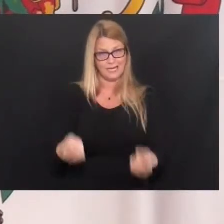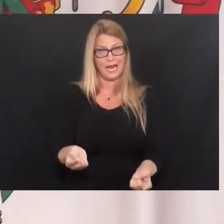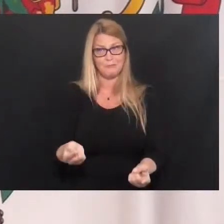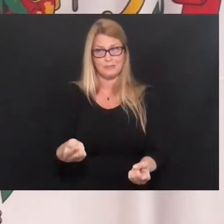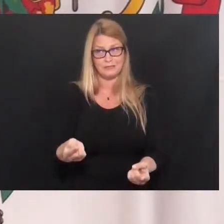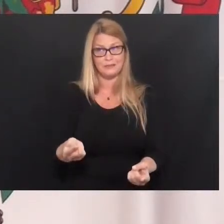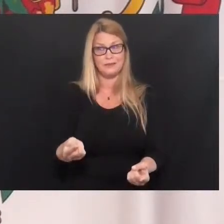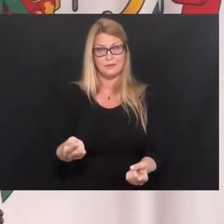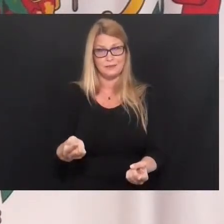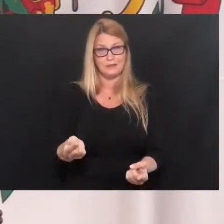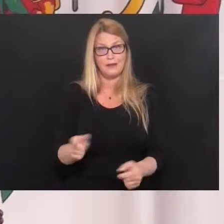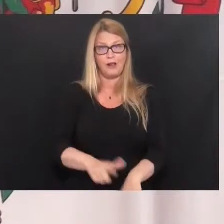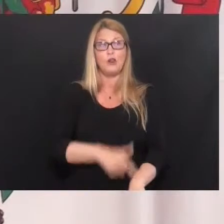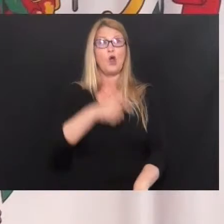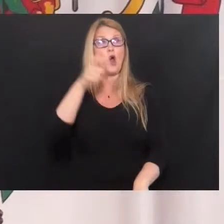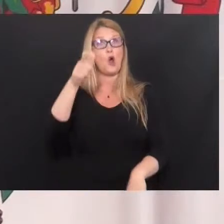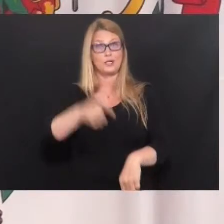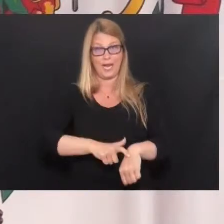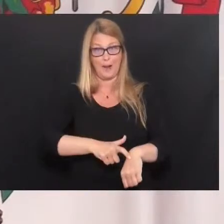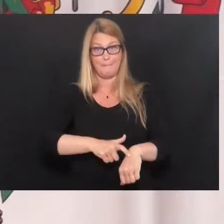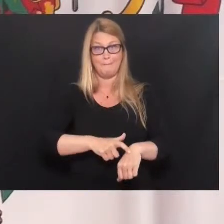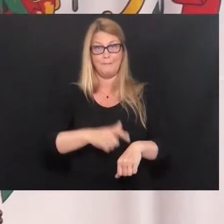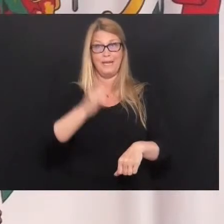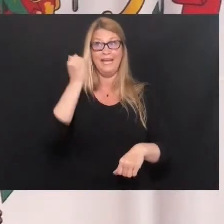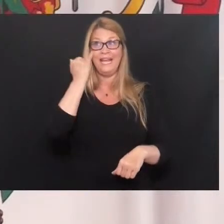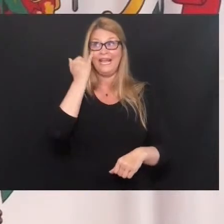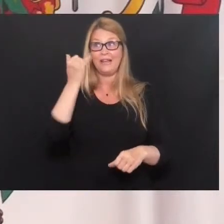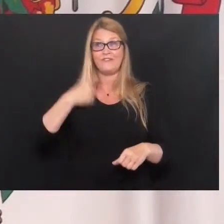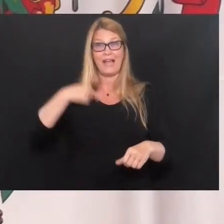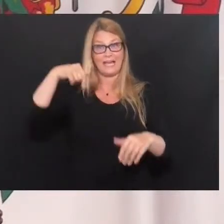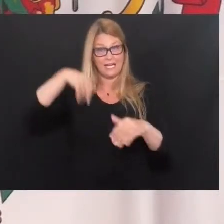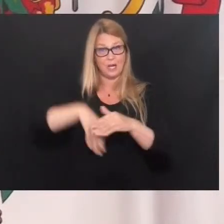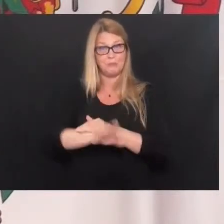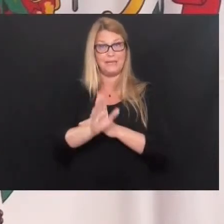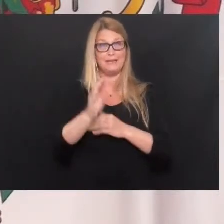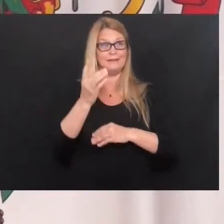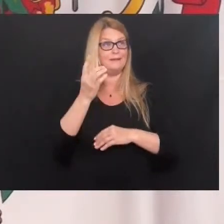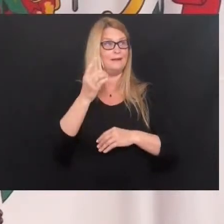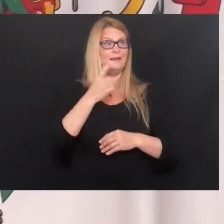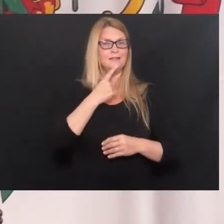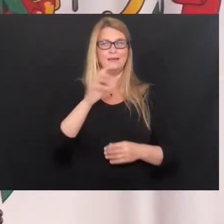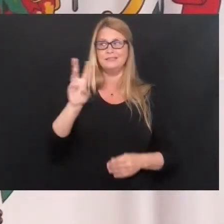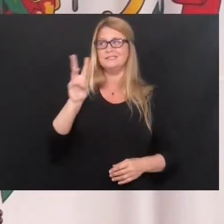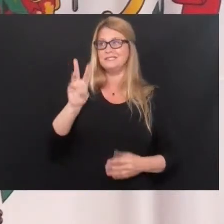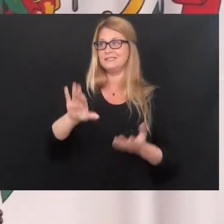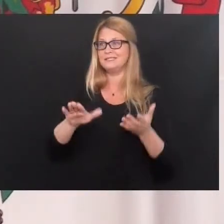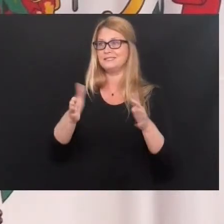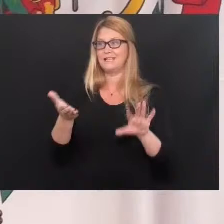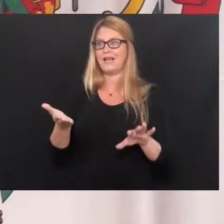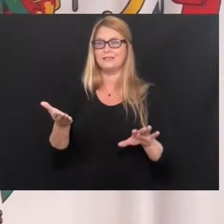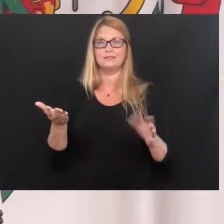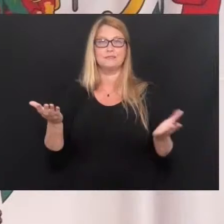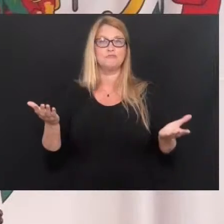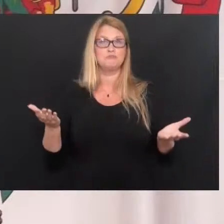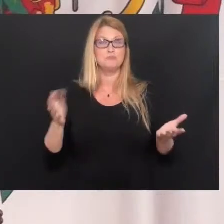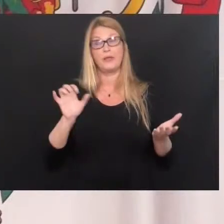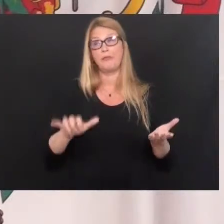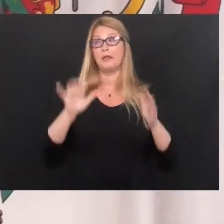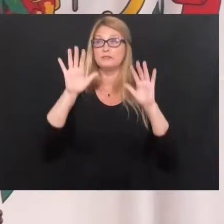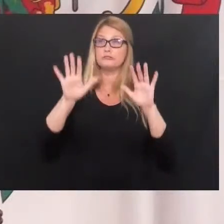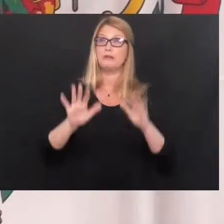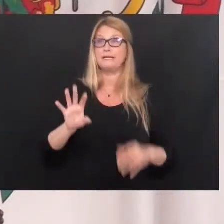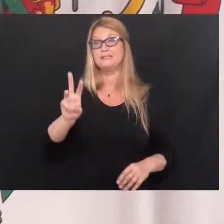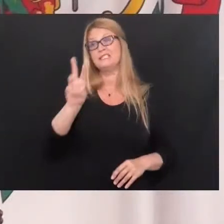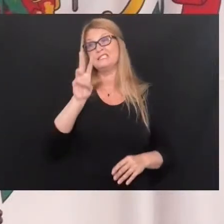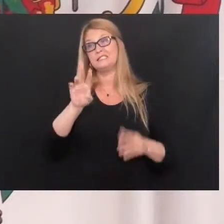loud, if I would have come in today on a day that we had 6 deaths and said, that's great, we've got